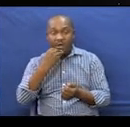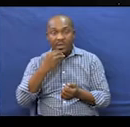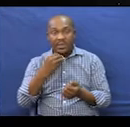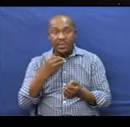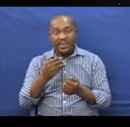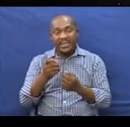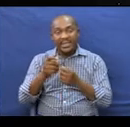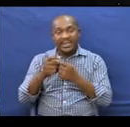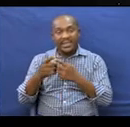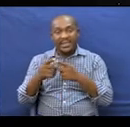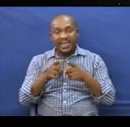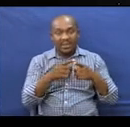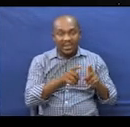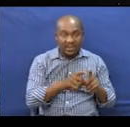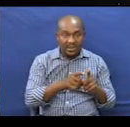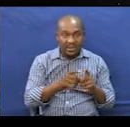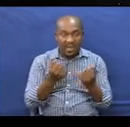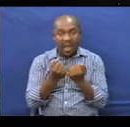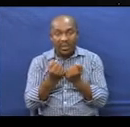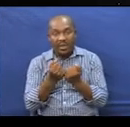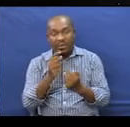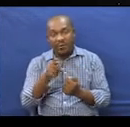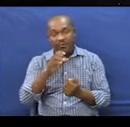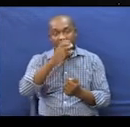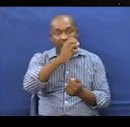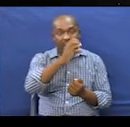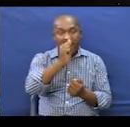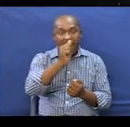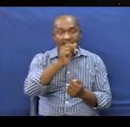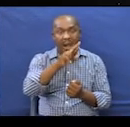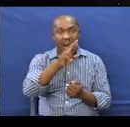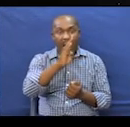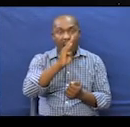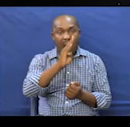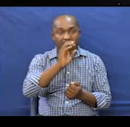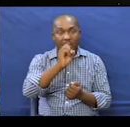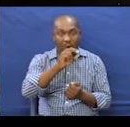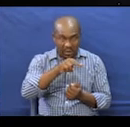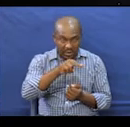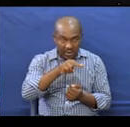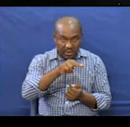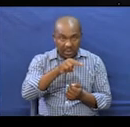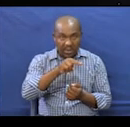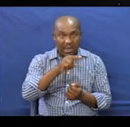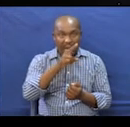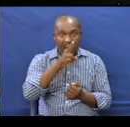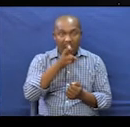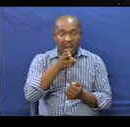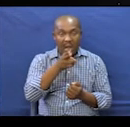made up with carbon, hydrogen, and oxygen. So they are made up